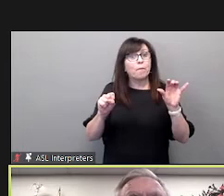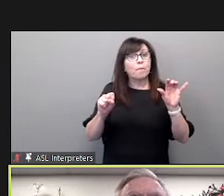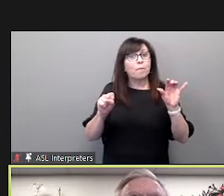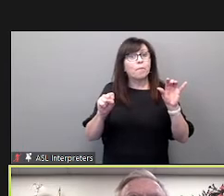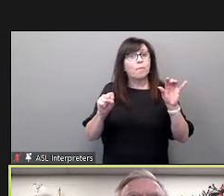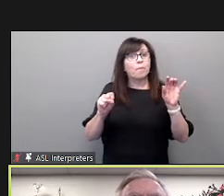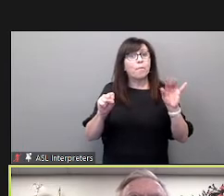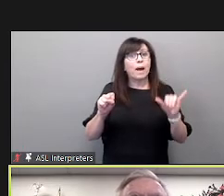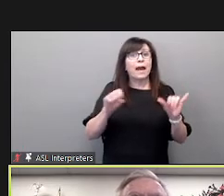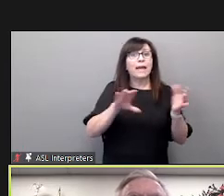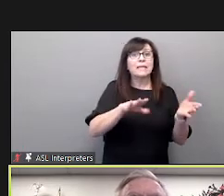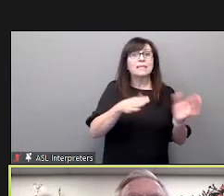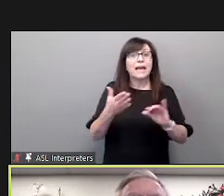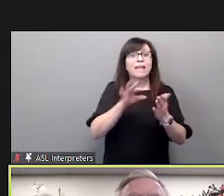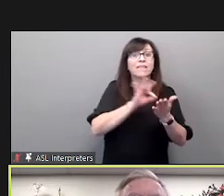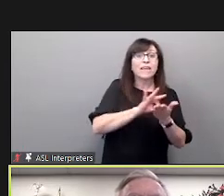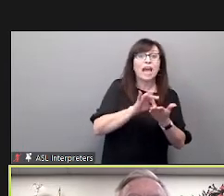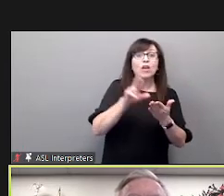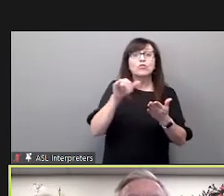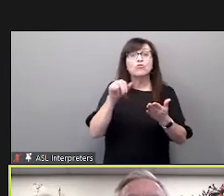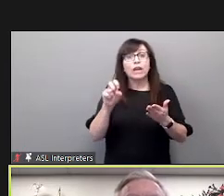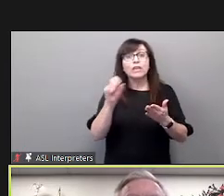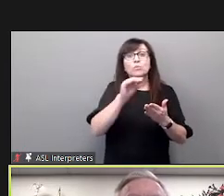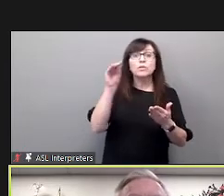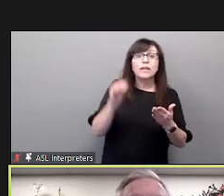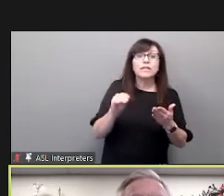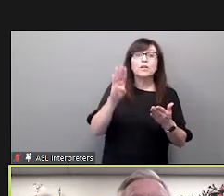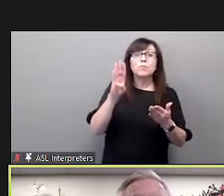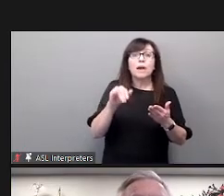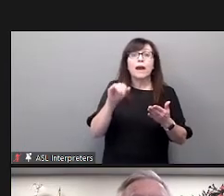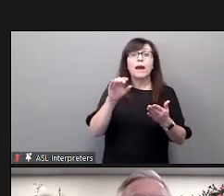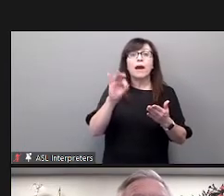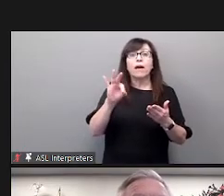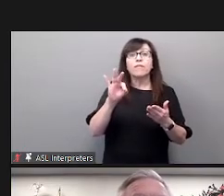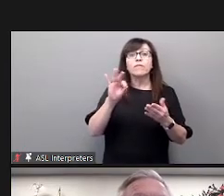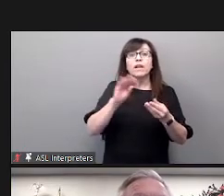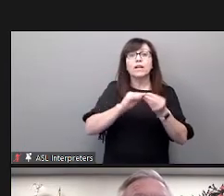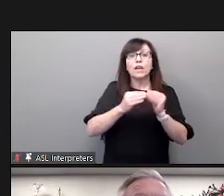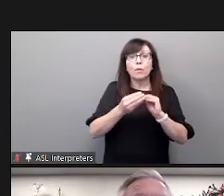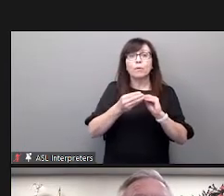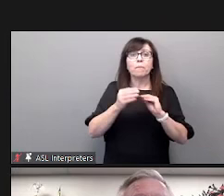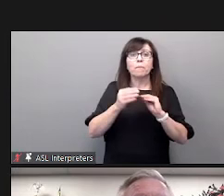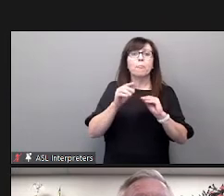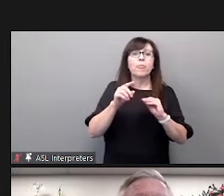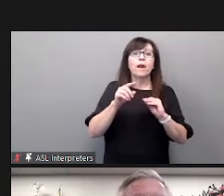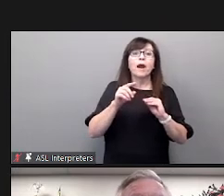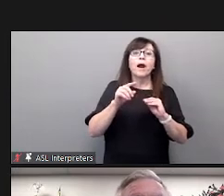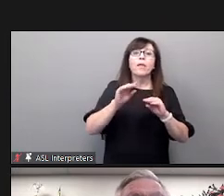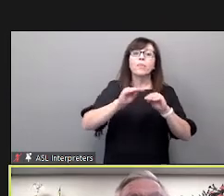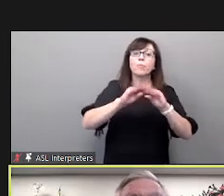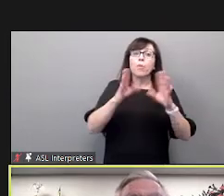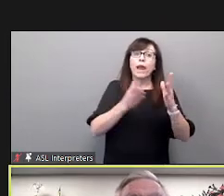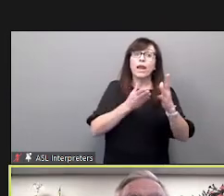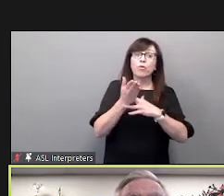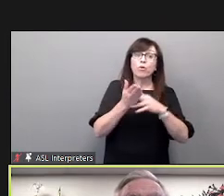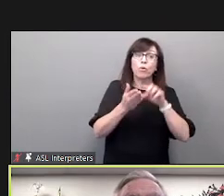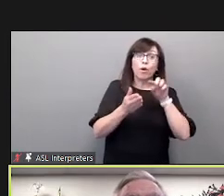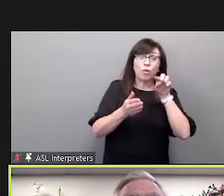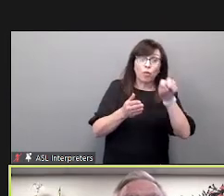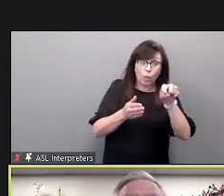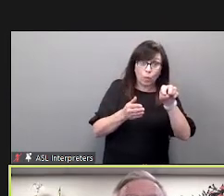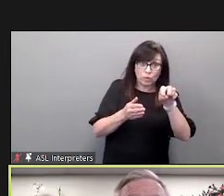death counts, rates, percentage of cases by vaccination status, the breakthrough cases would be here. Those who are